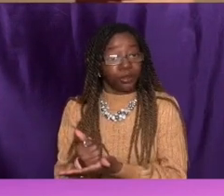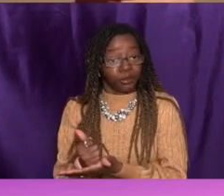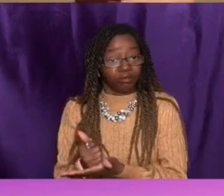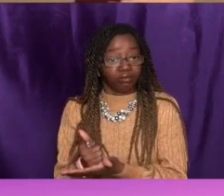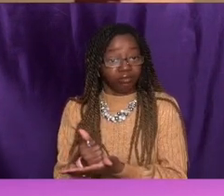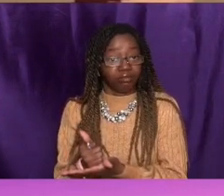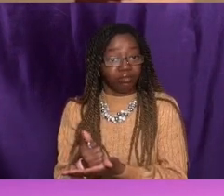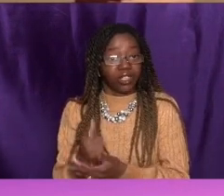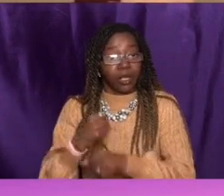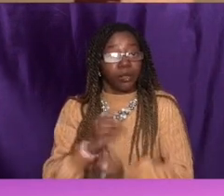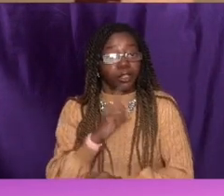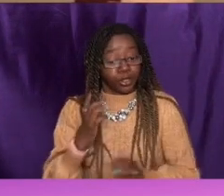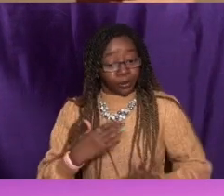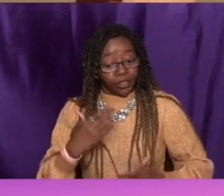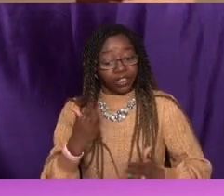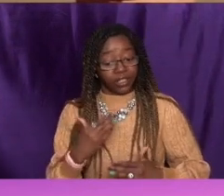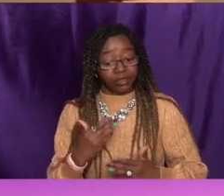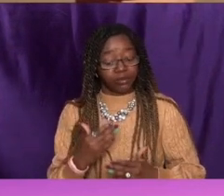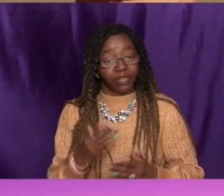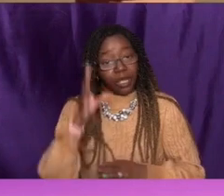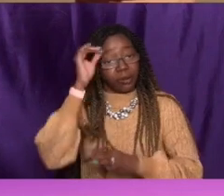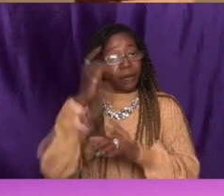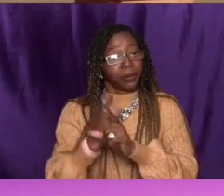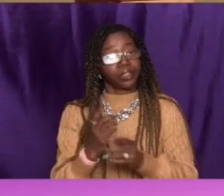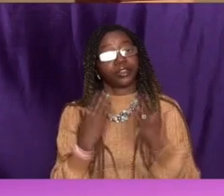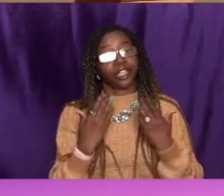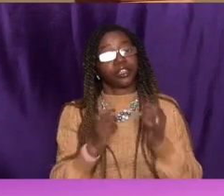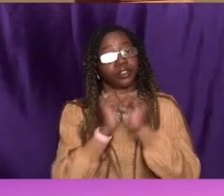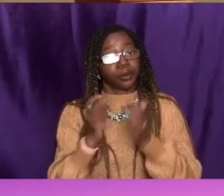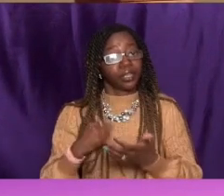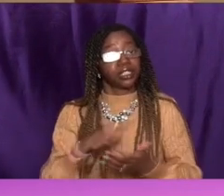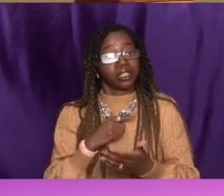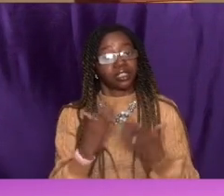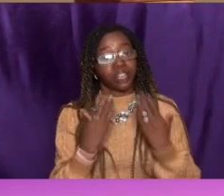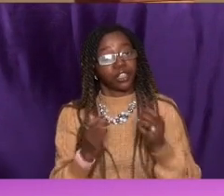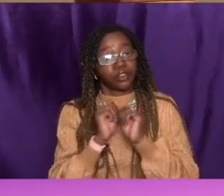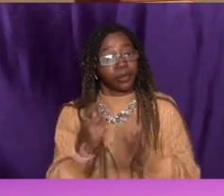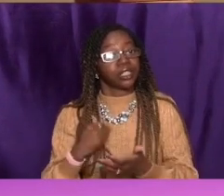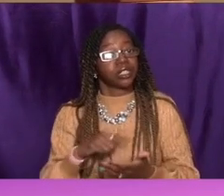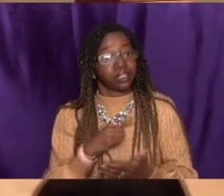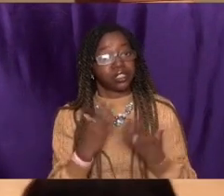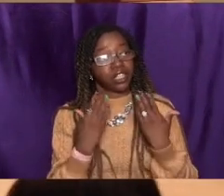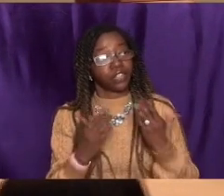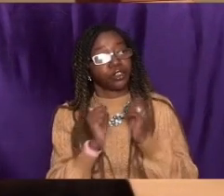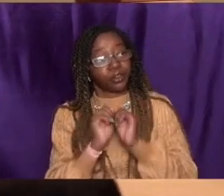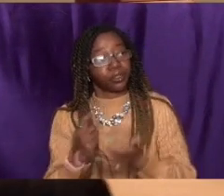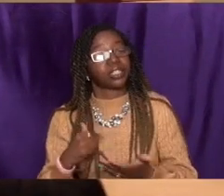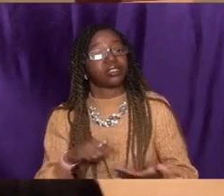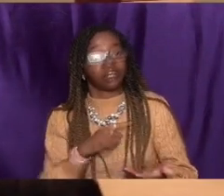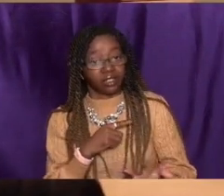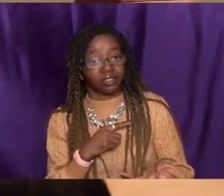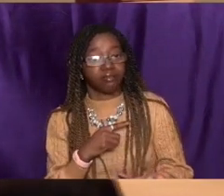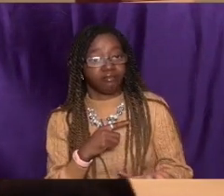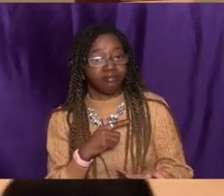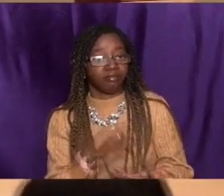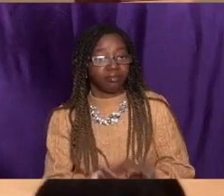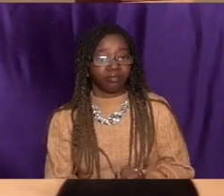My brother, thank you for blessing us. Thank you for blessing us. Thank you for blessing us.